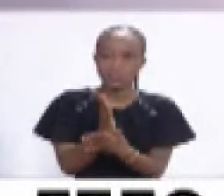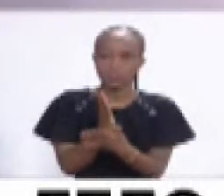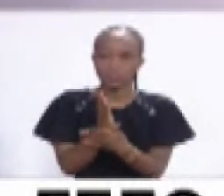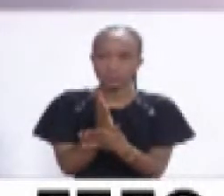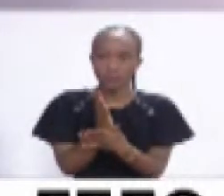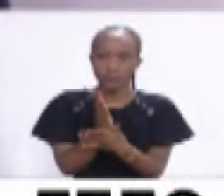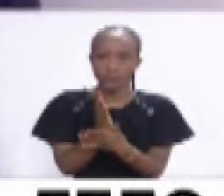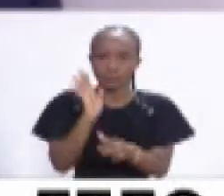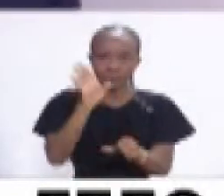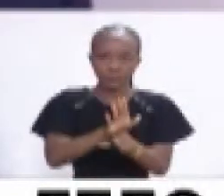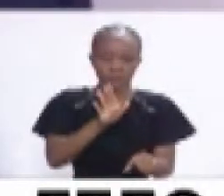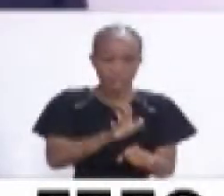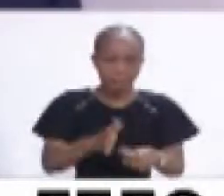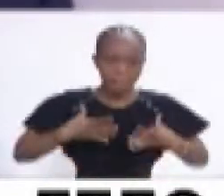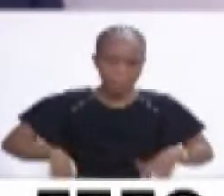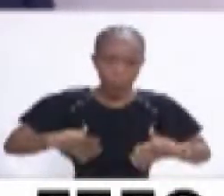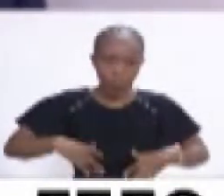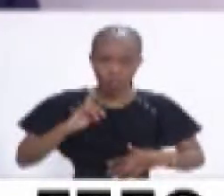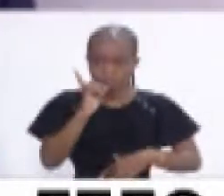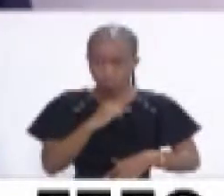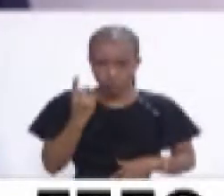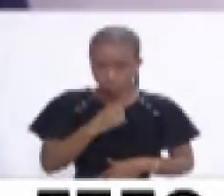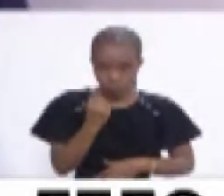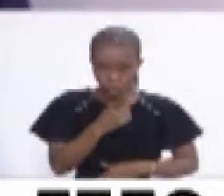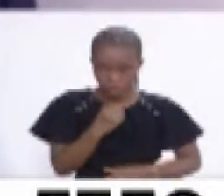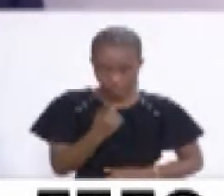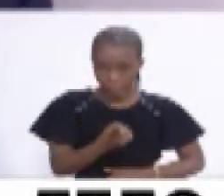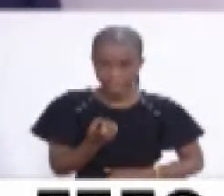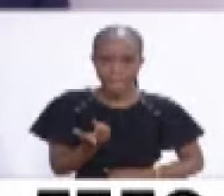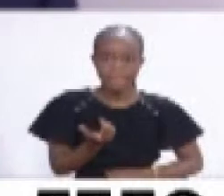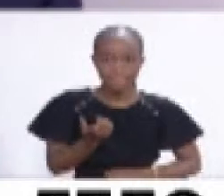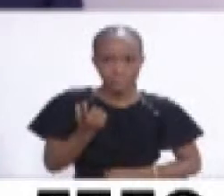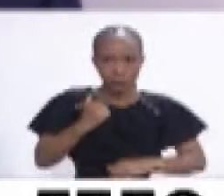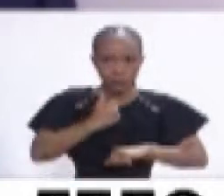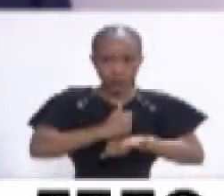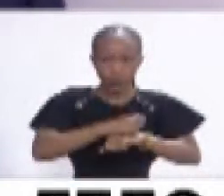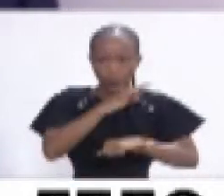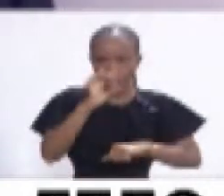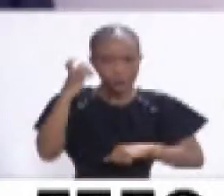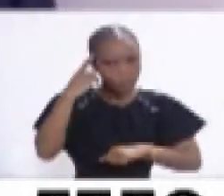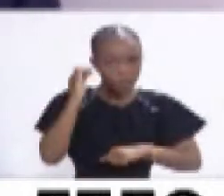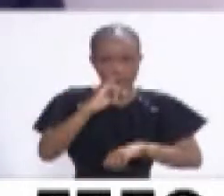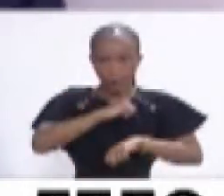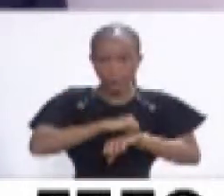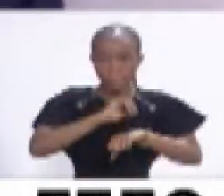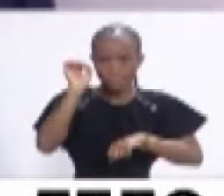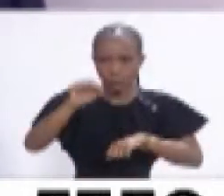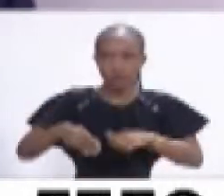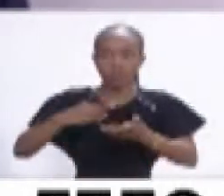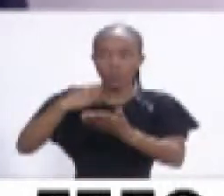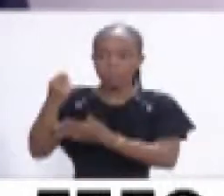that the majority of people who are defaulting school fees for that school can afford to